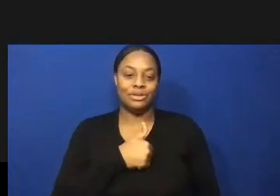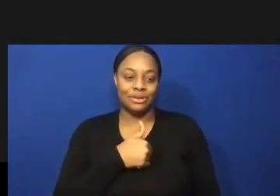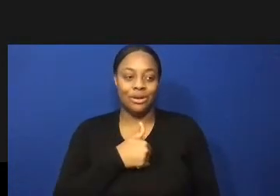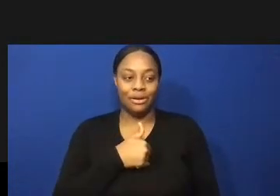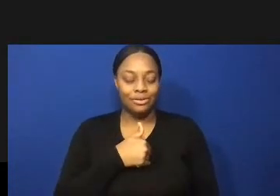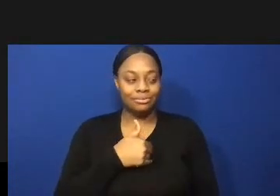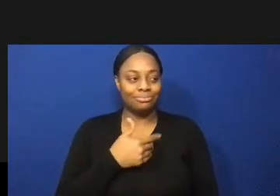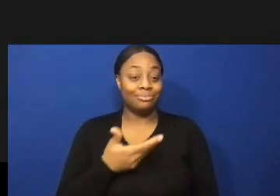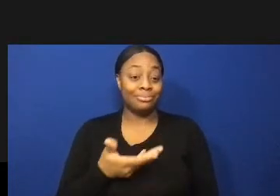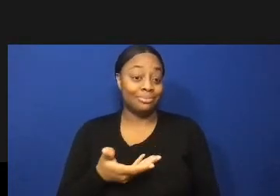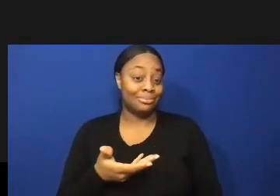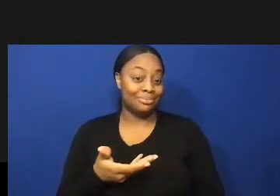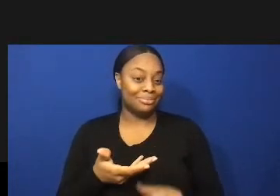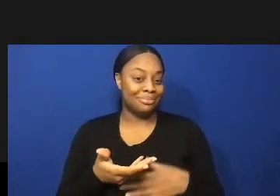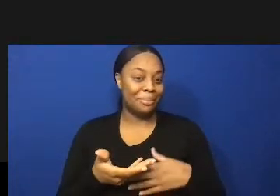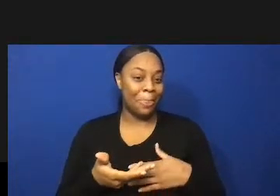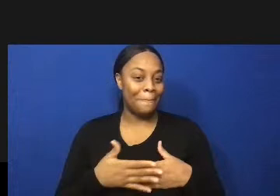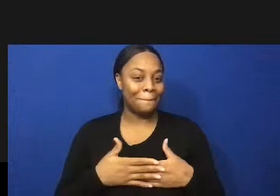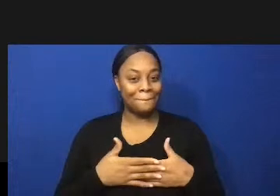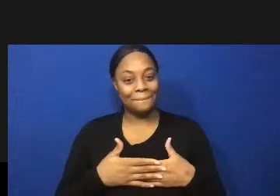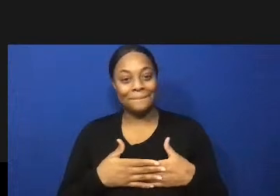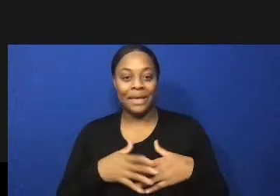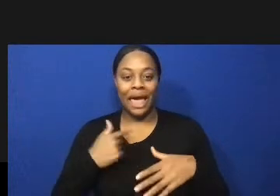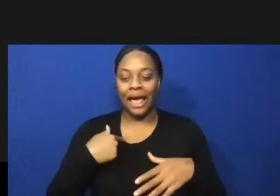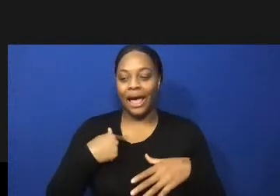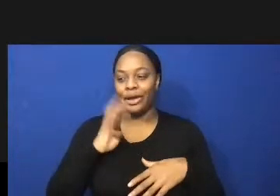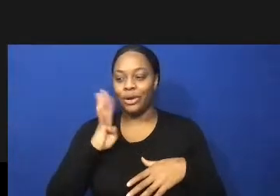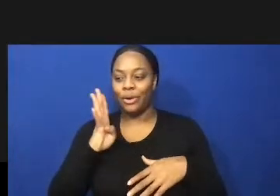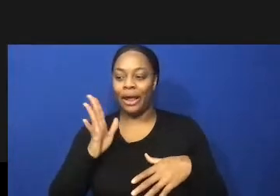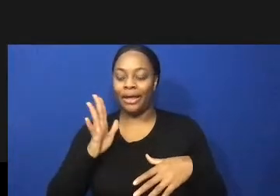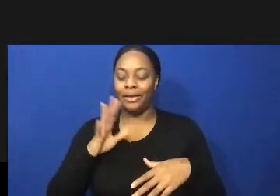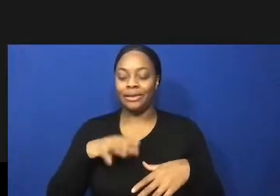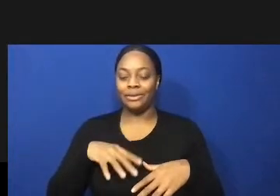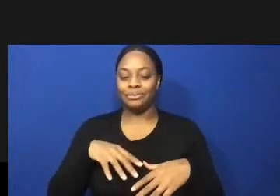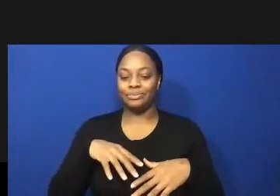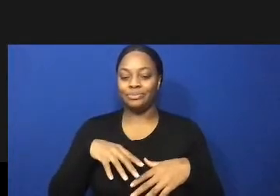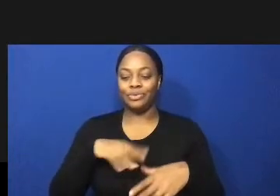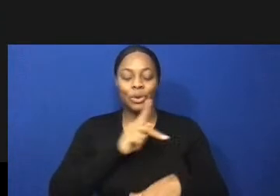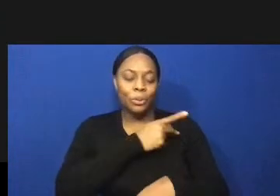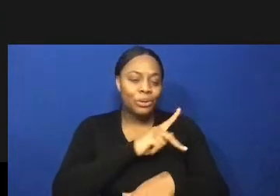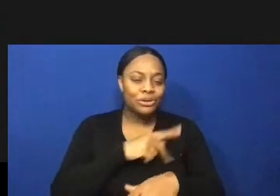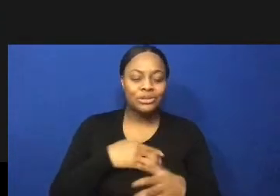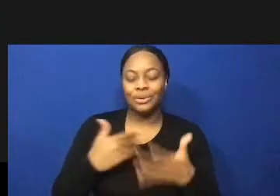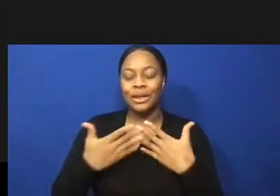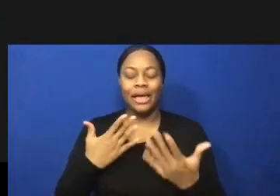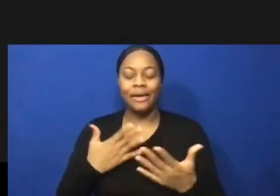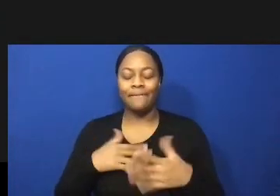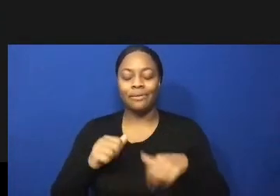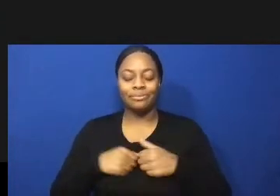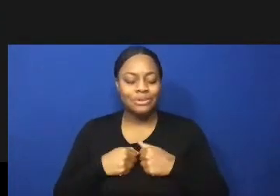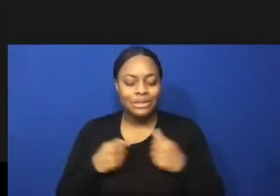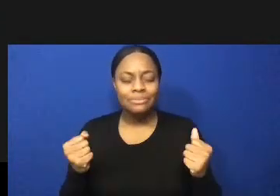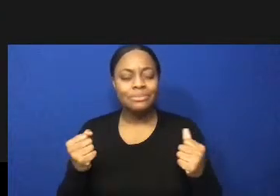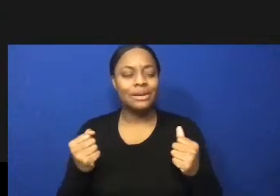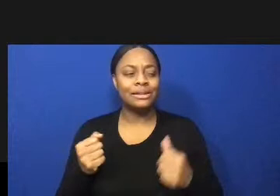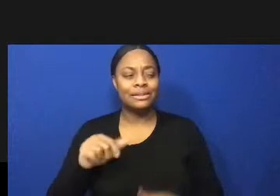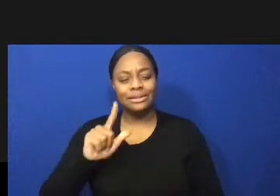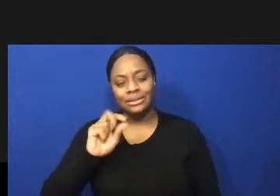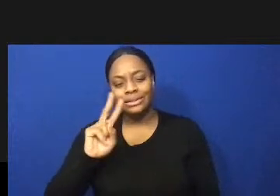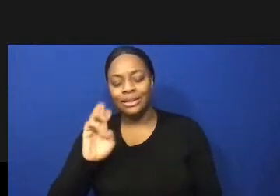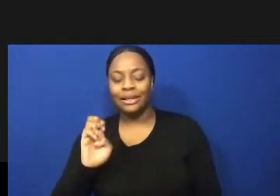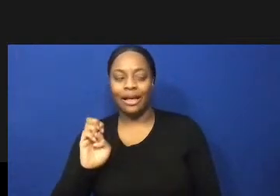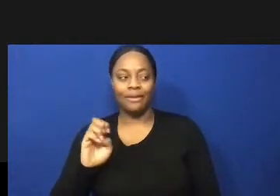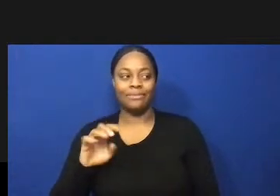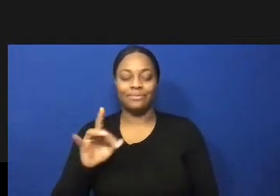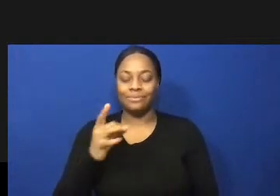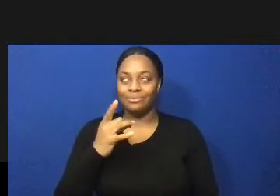call art, poetry, whatever else my soul is called to channel and express the love, light, and